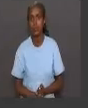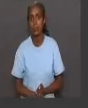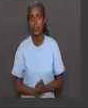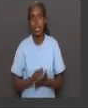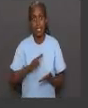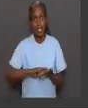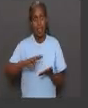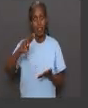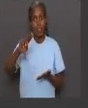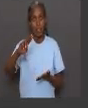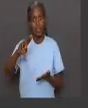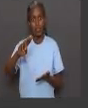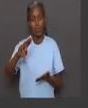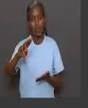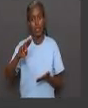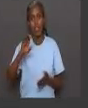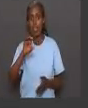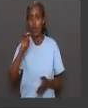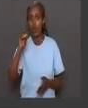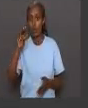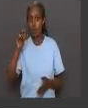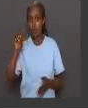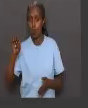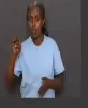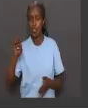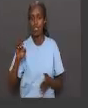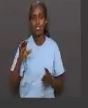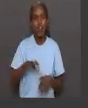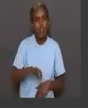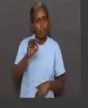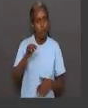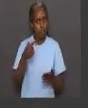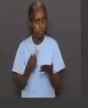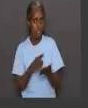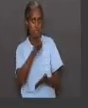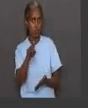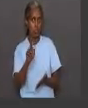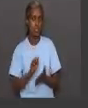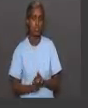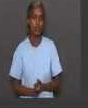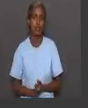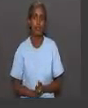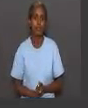The slant height of a cone is found with this equation.